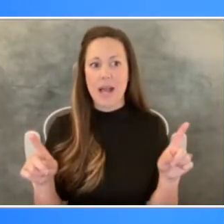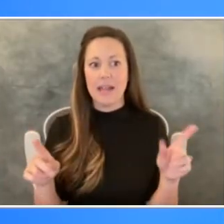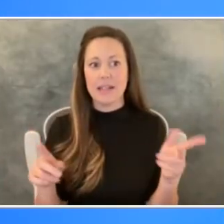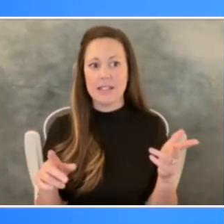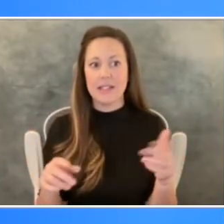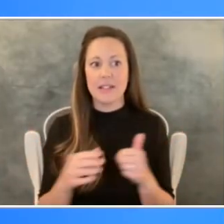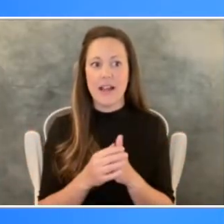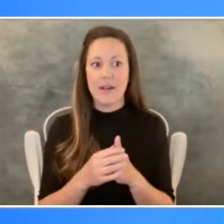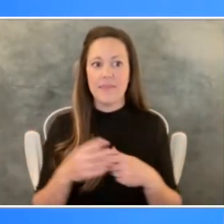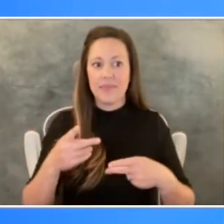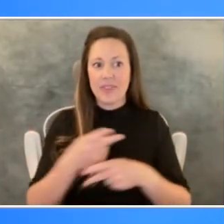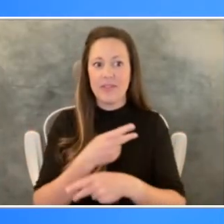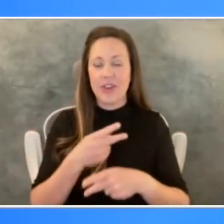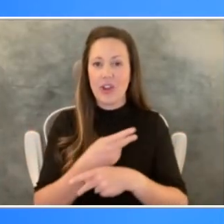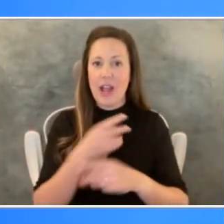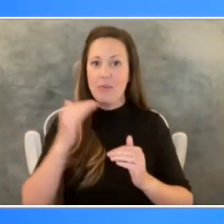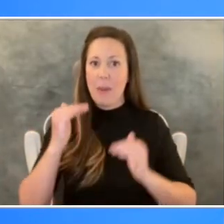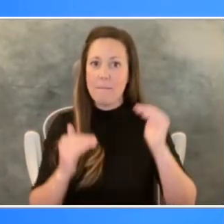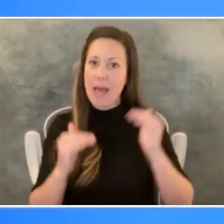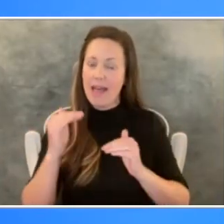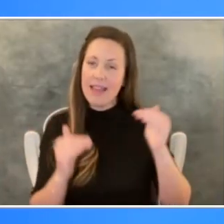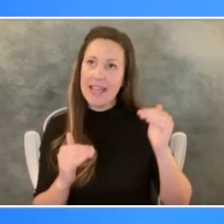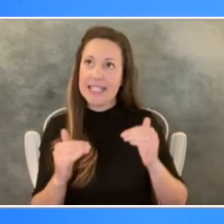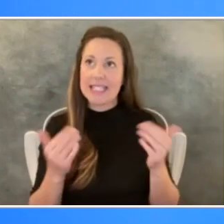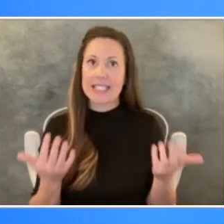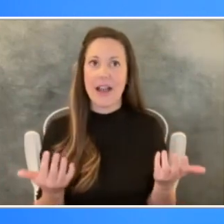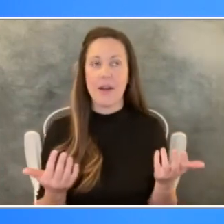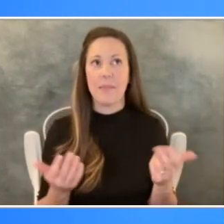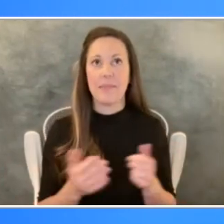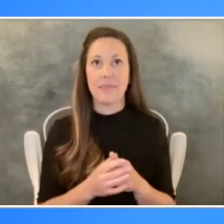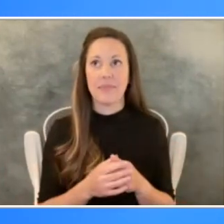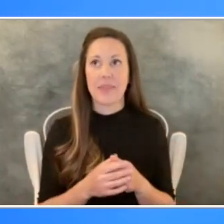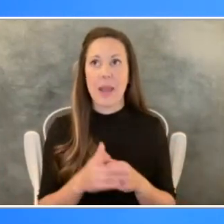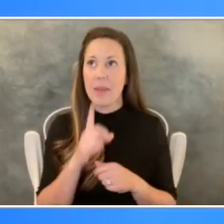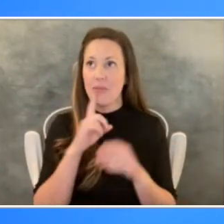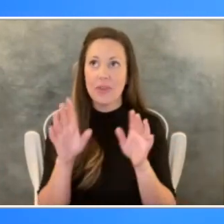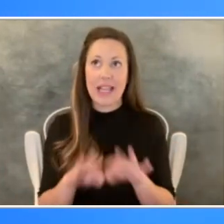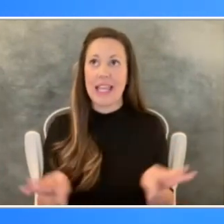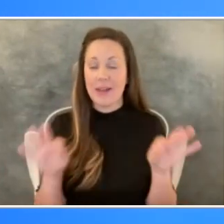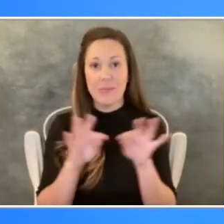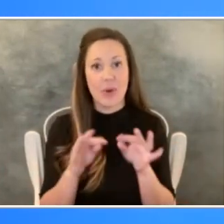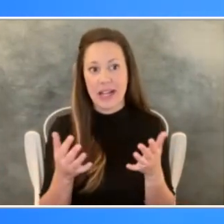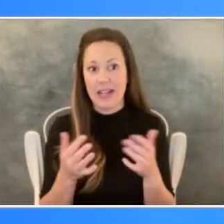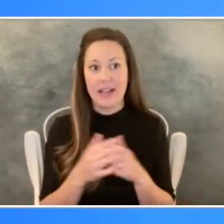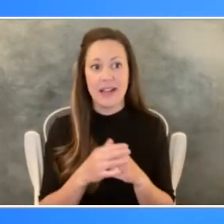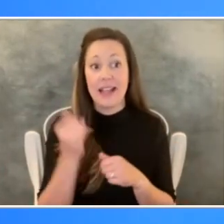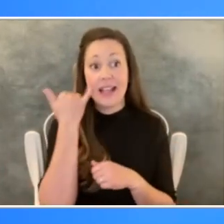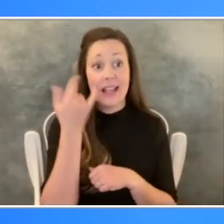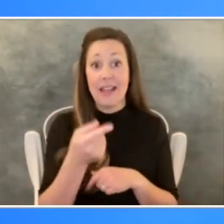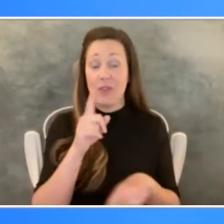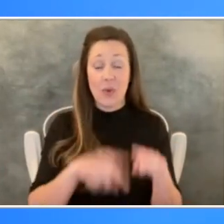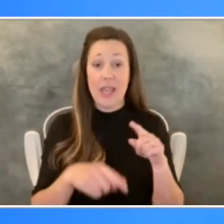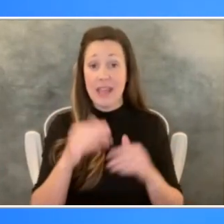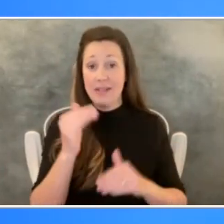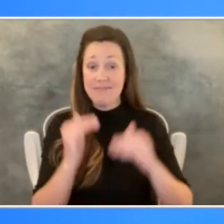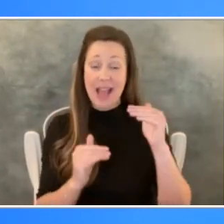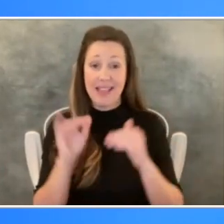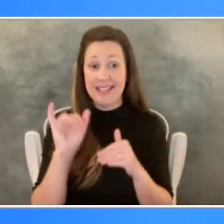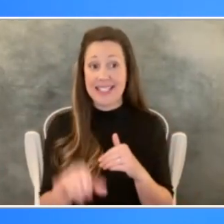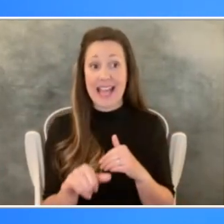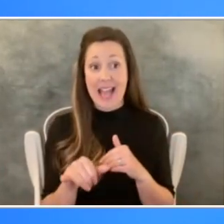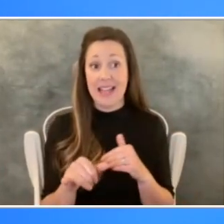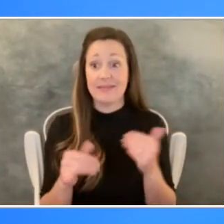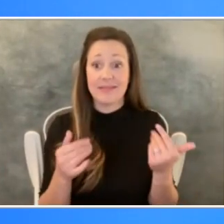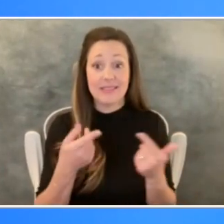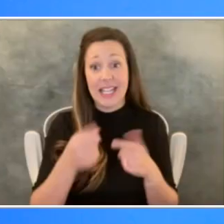the balance is, so important, because if you can't balance, you can't keep